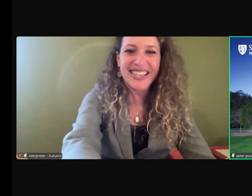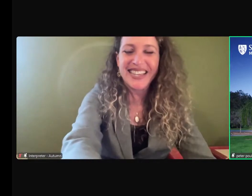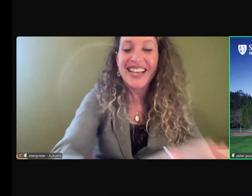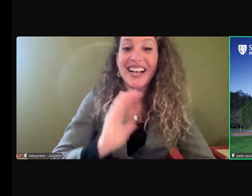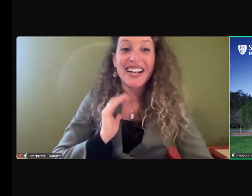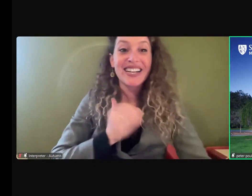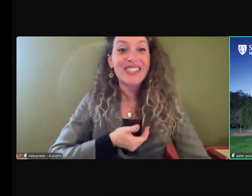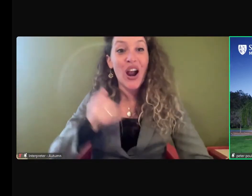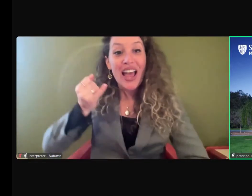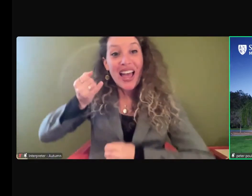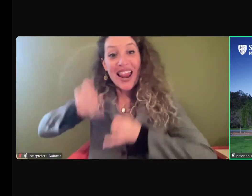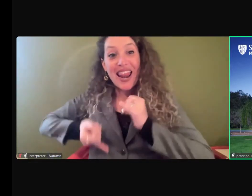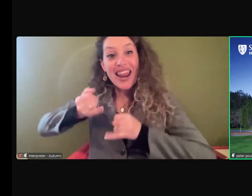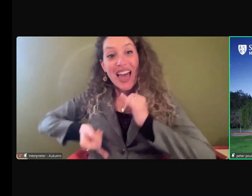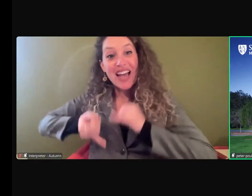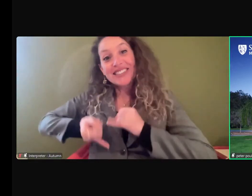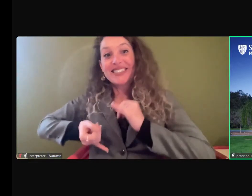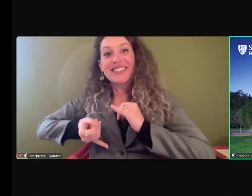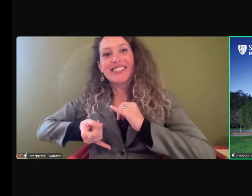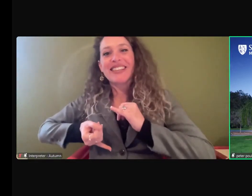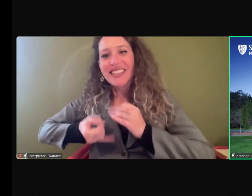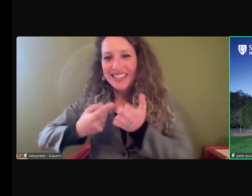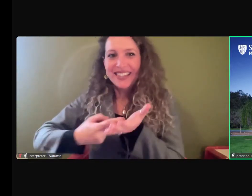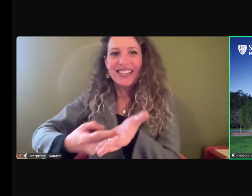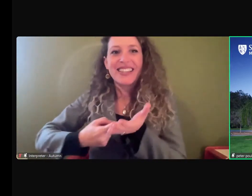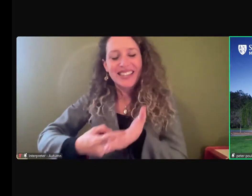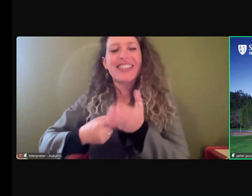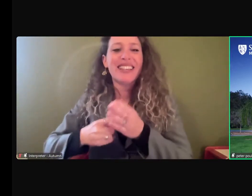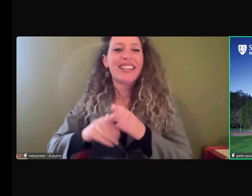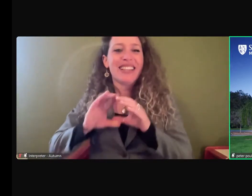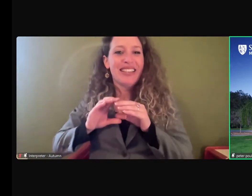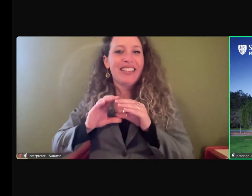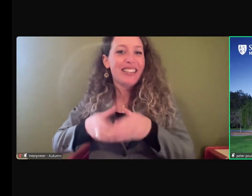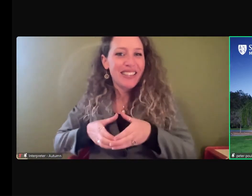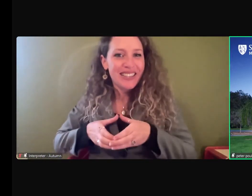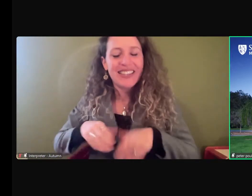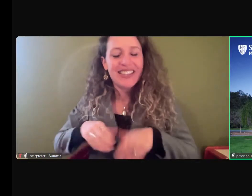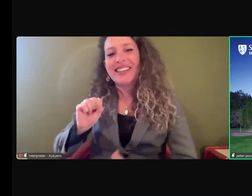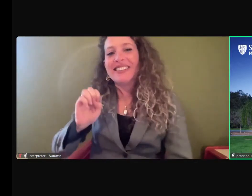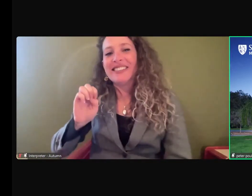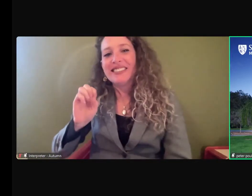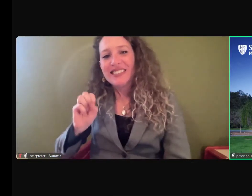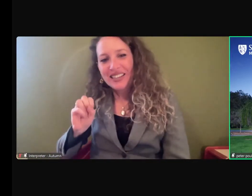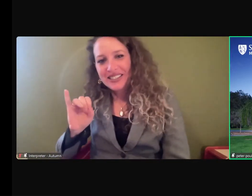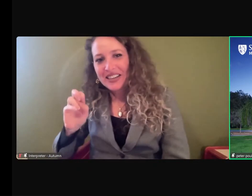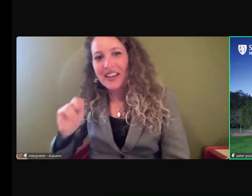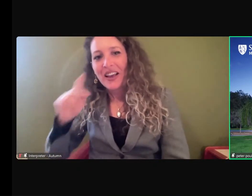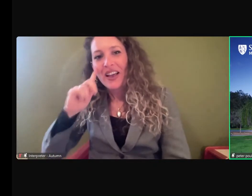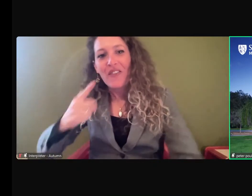last session of the day. Well, excluding my closing remarks. This will be the last